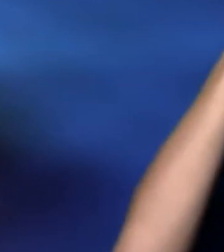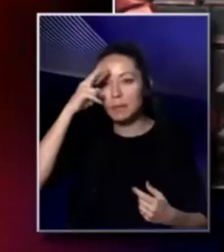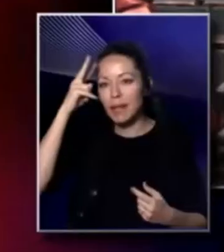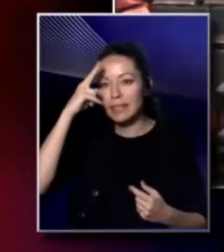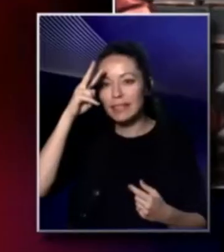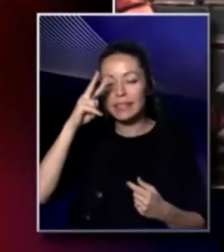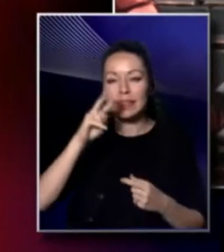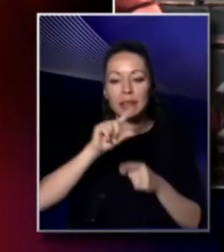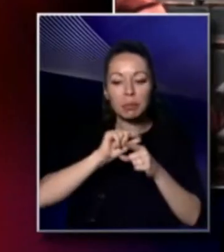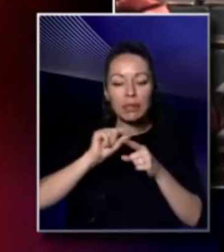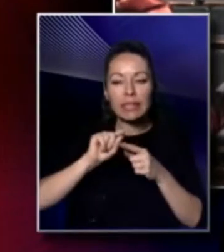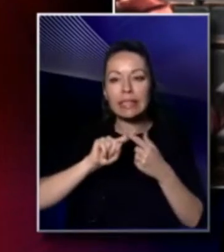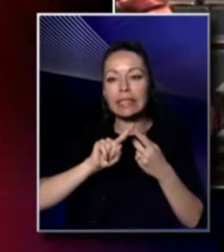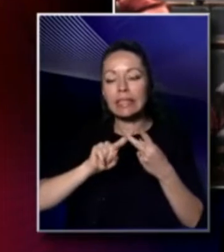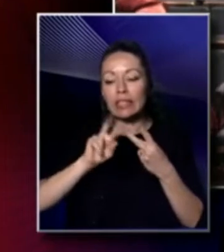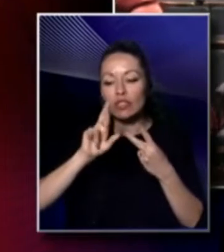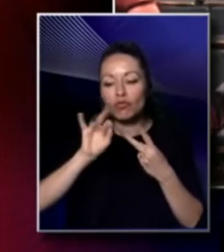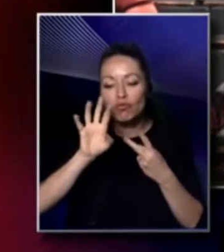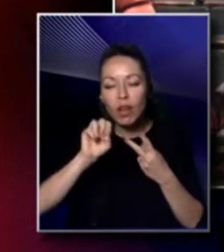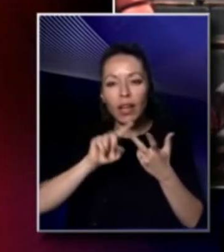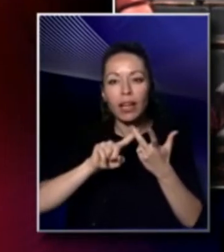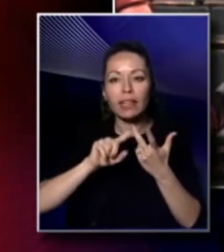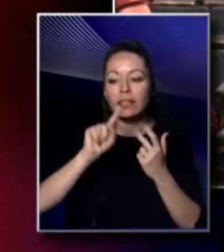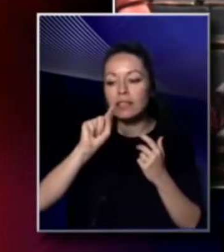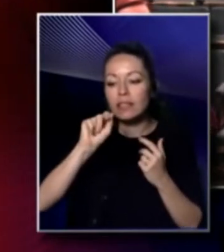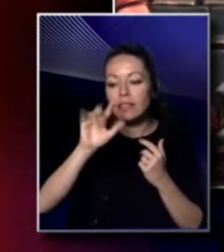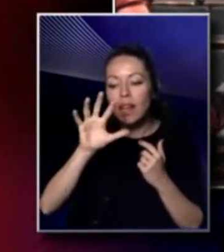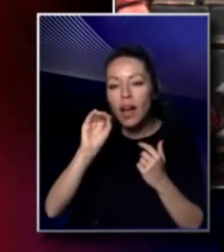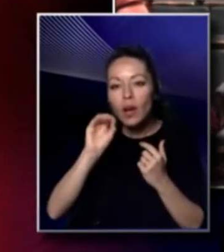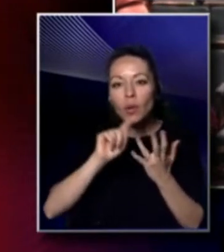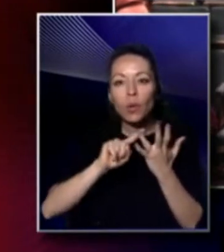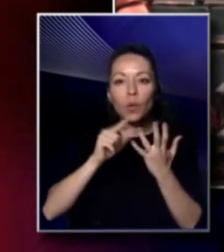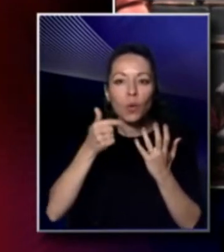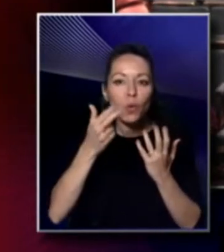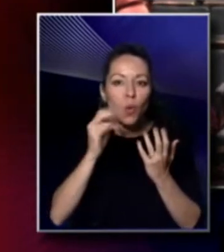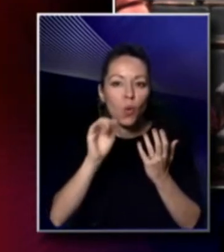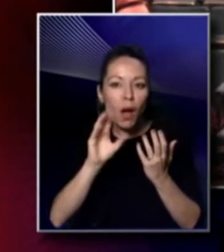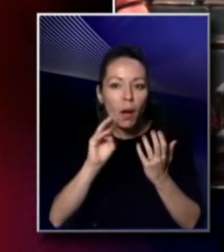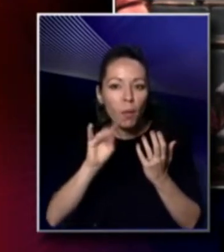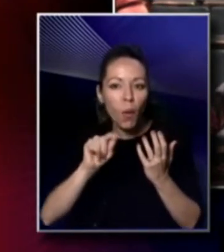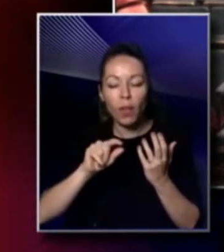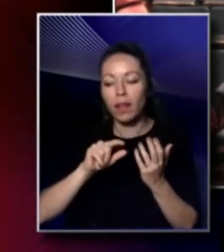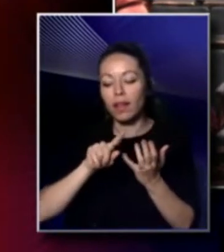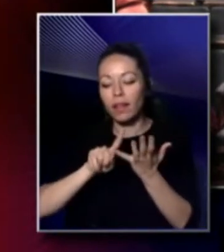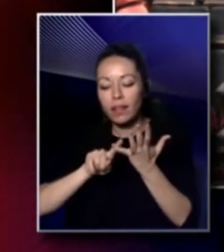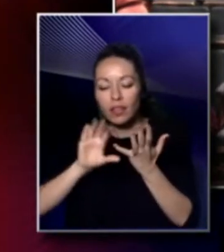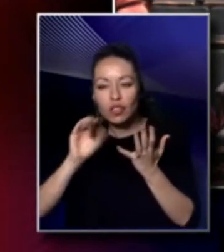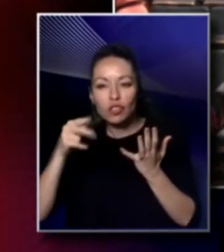like beans, rice, tacos, guacamole, and chips.